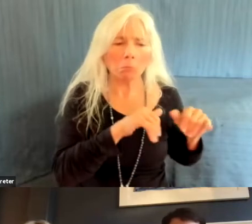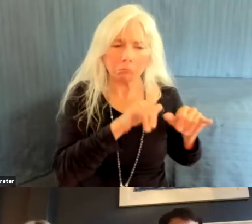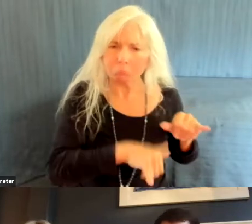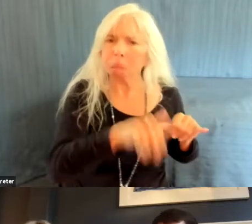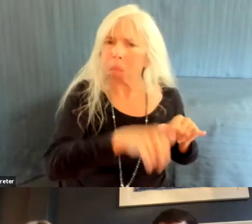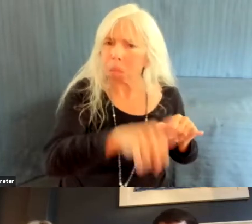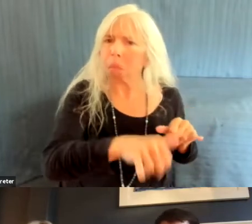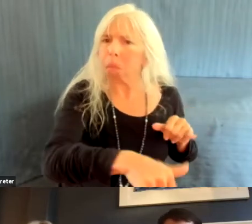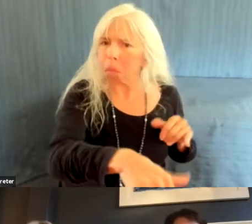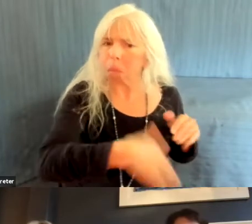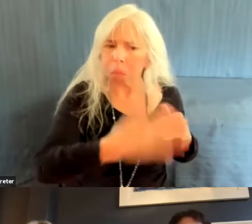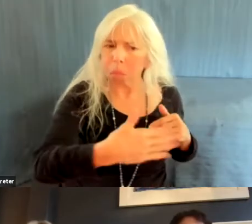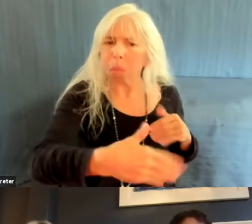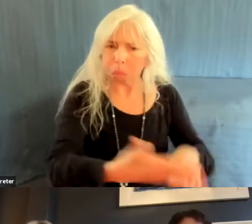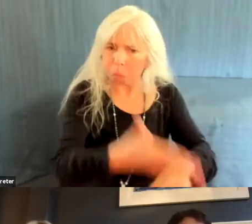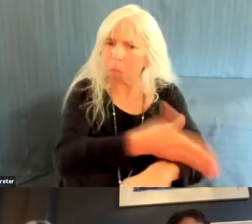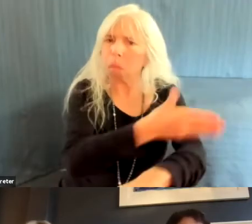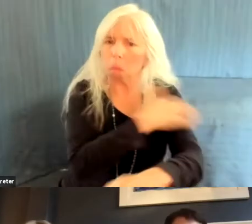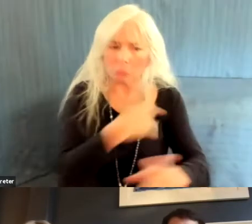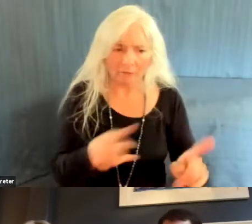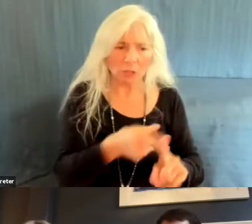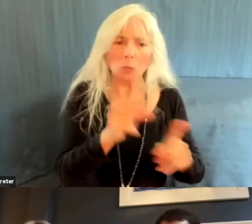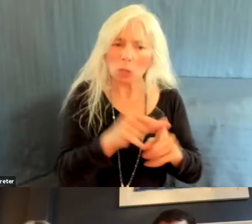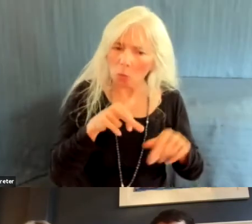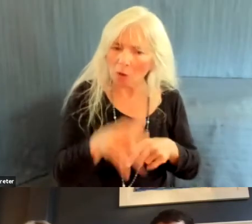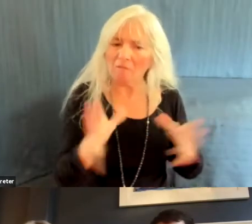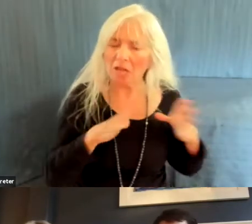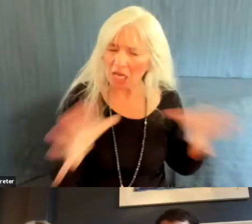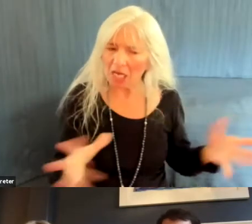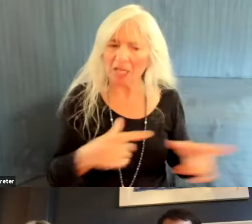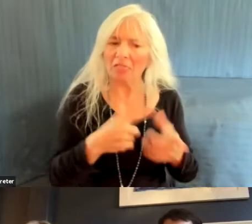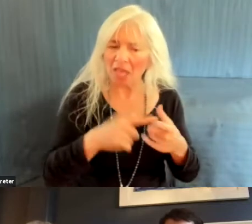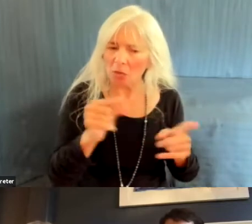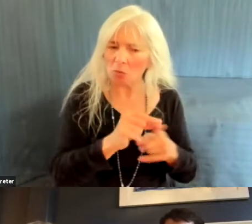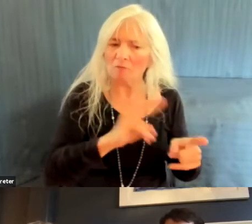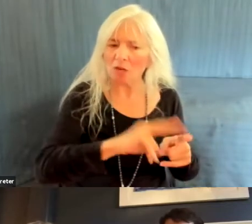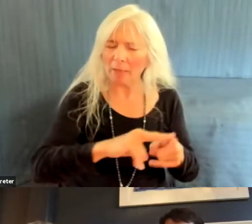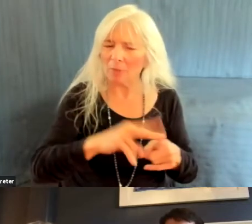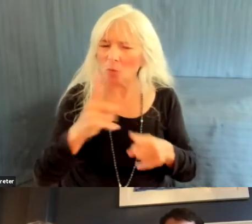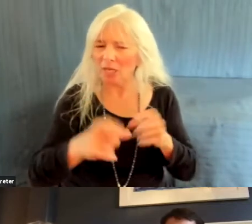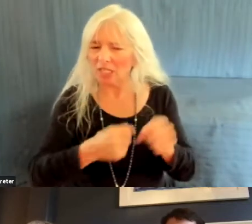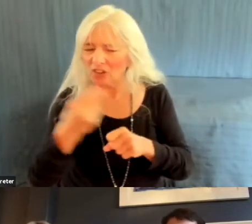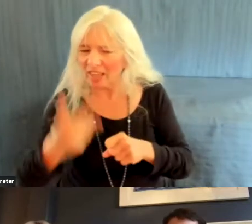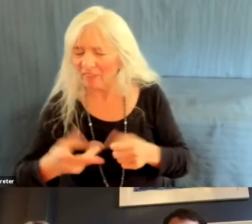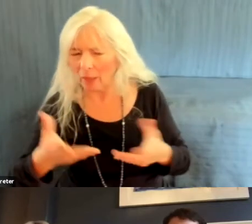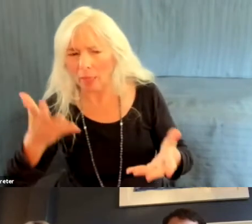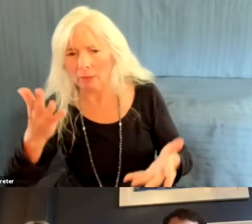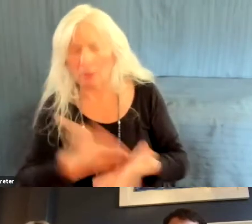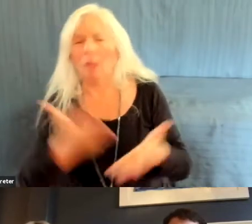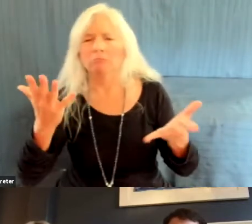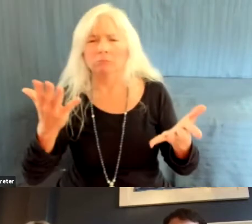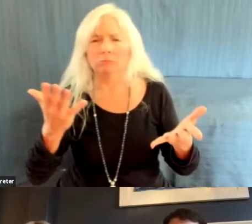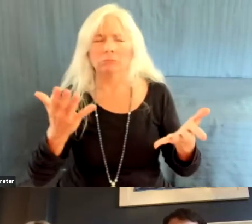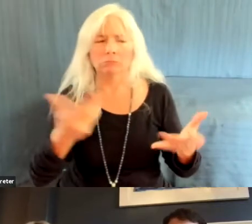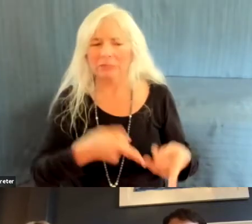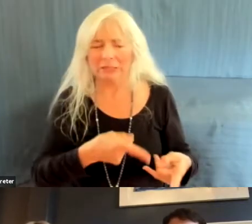walking, first words, and he was building vocabulary, and then sort of around 1.5 years, it kind of just sort of stopped. And he just